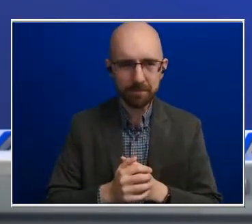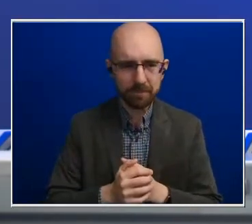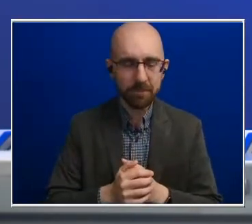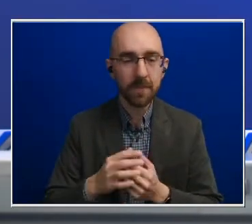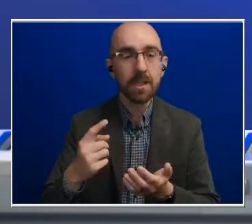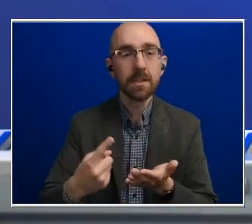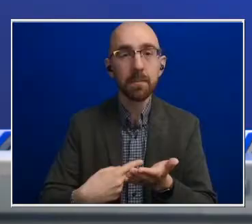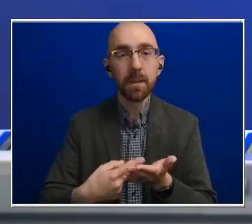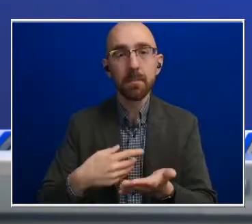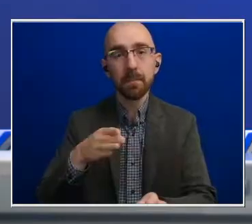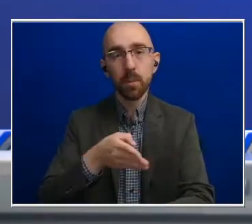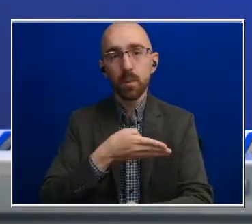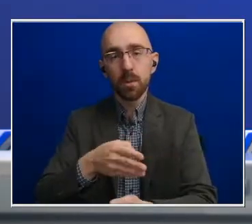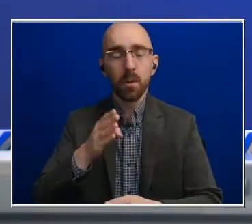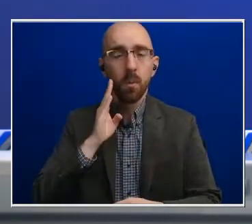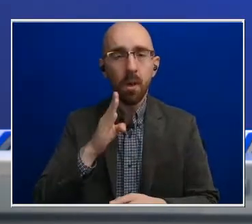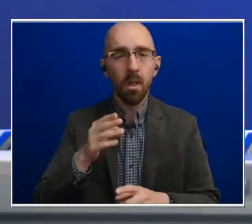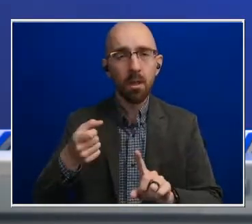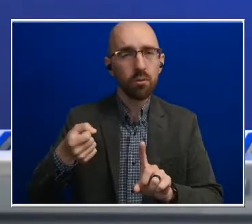will trigger